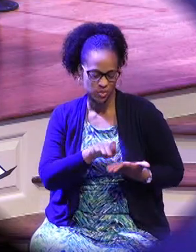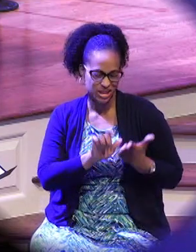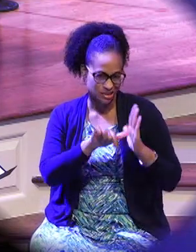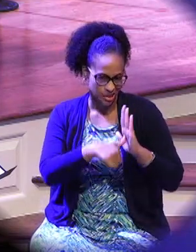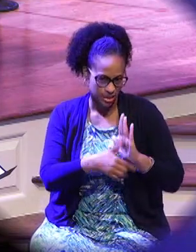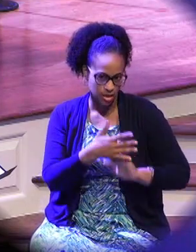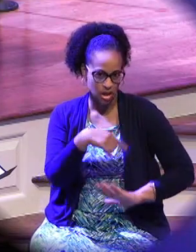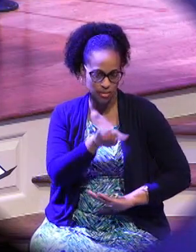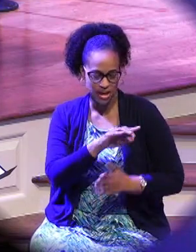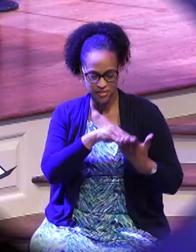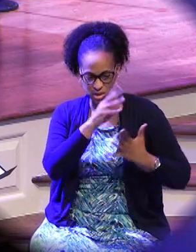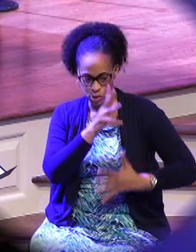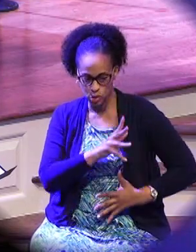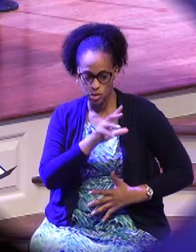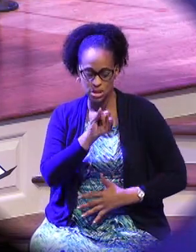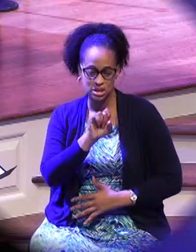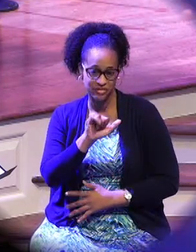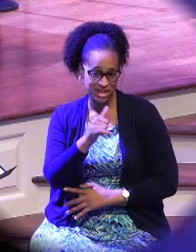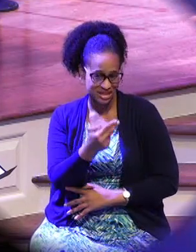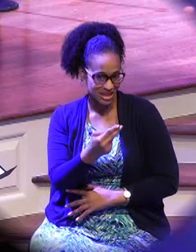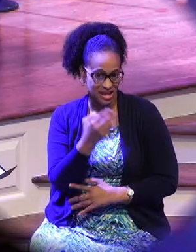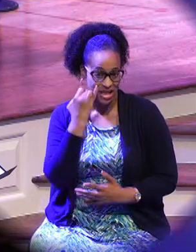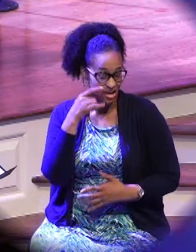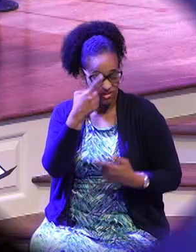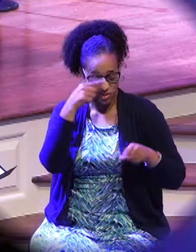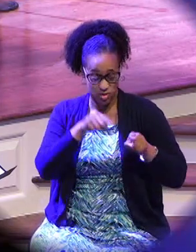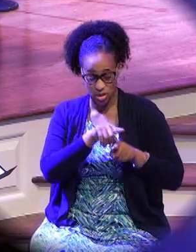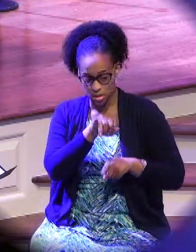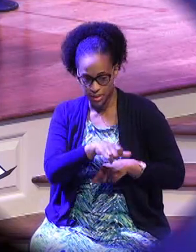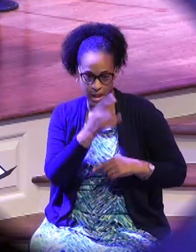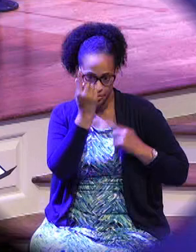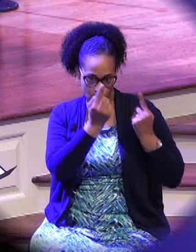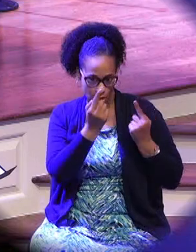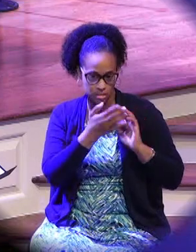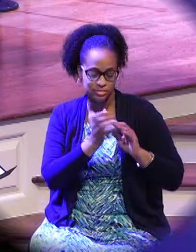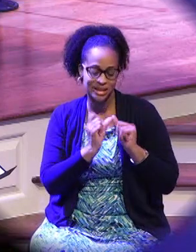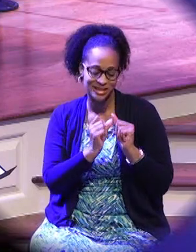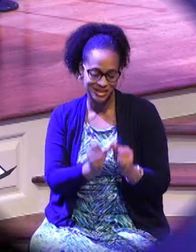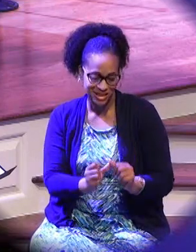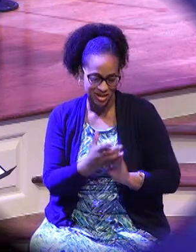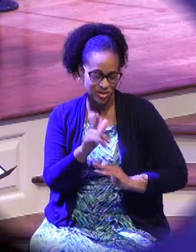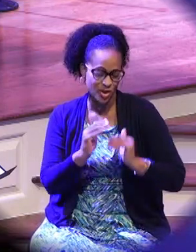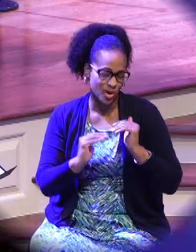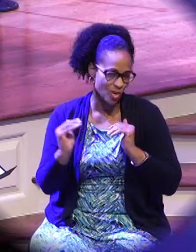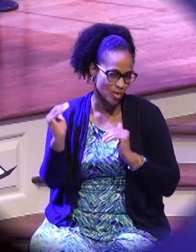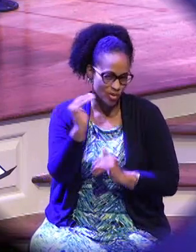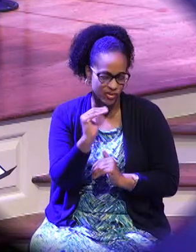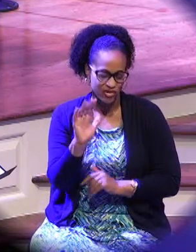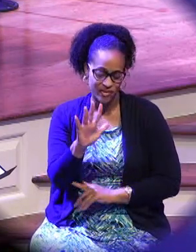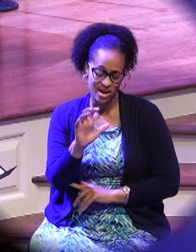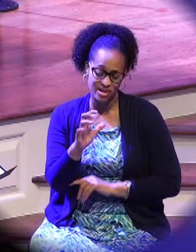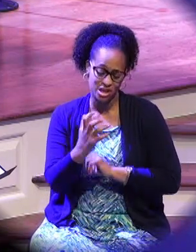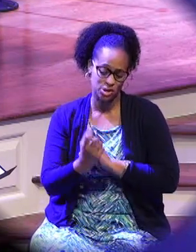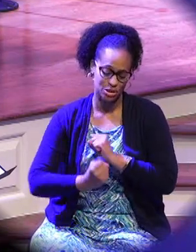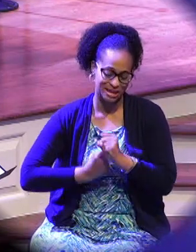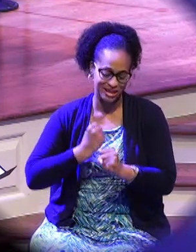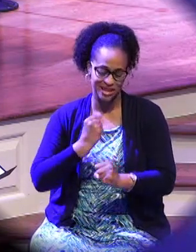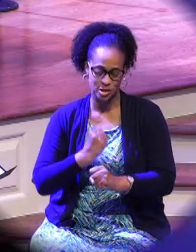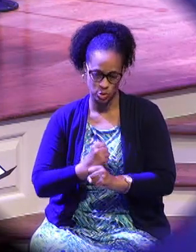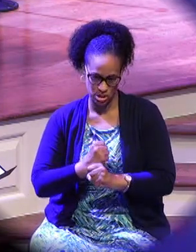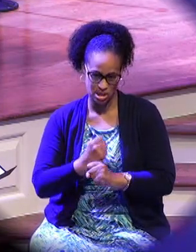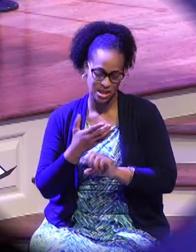by the students of Isaiah? Even if you agree to that way of thinking, that is still over 500